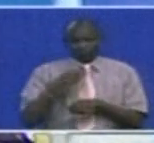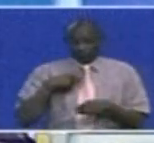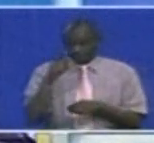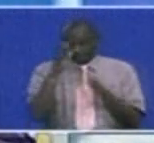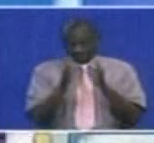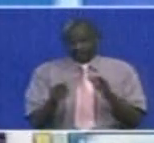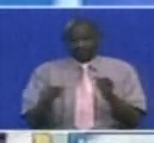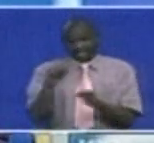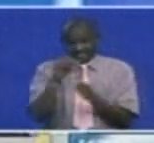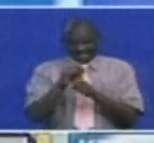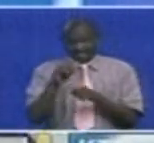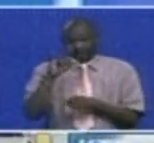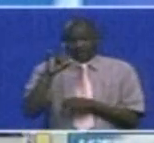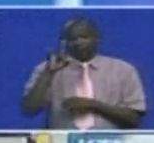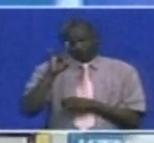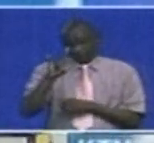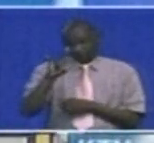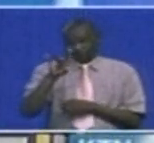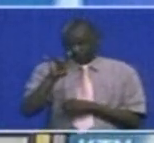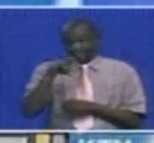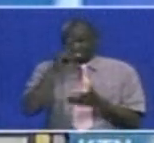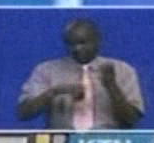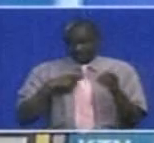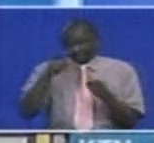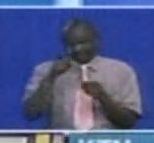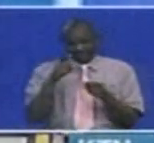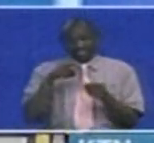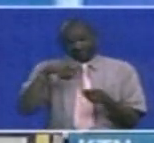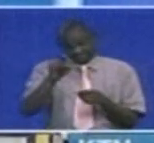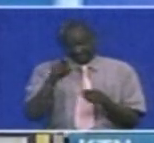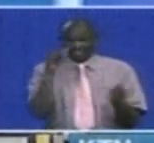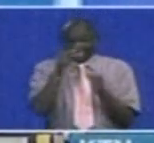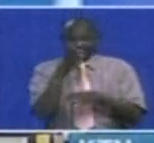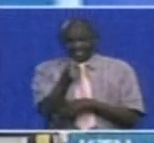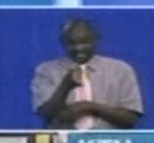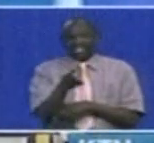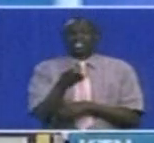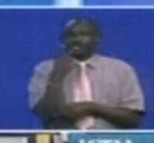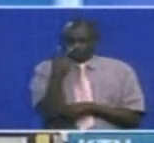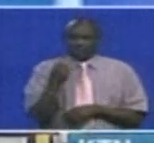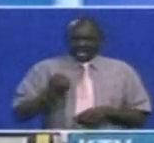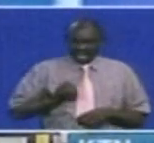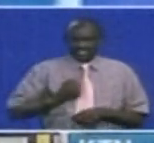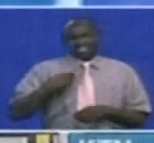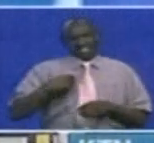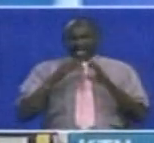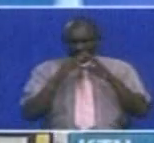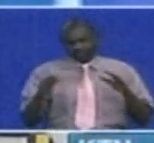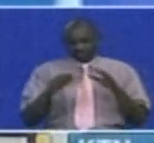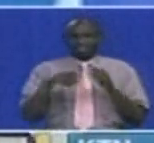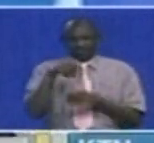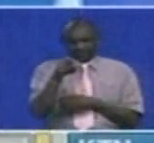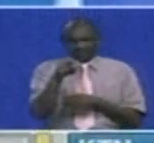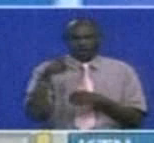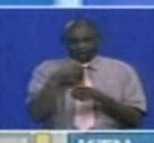Voi, Taita Taveta County, after his wife dumped their twin girls outside a guest house claimed to be